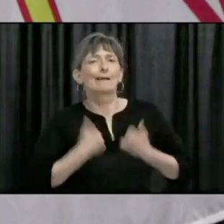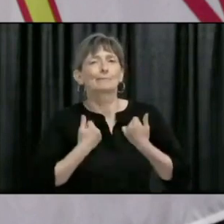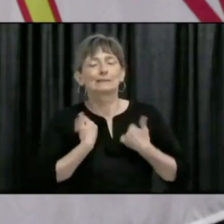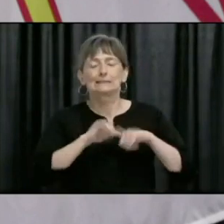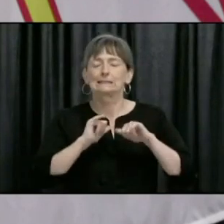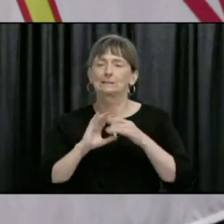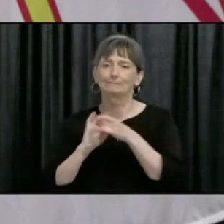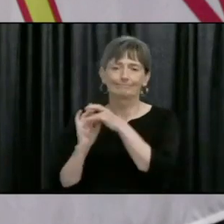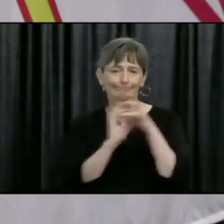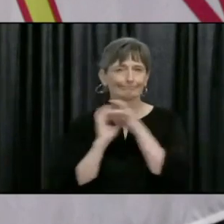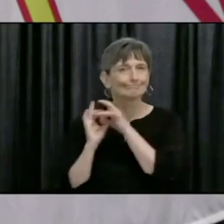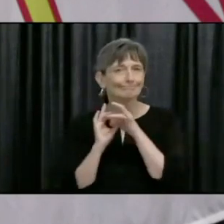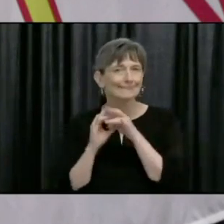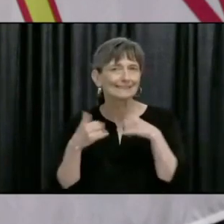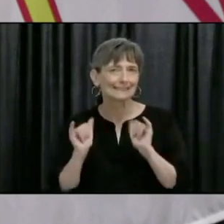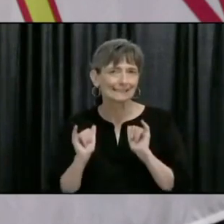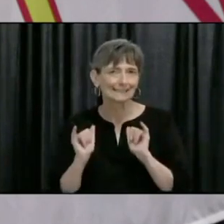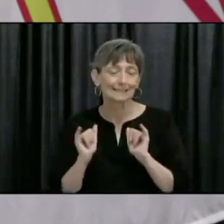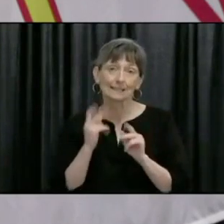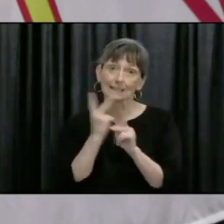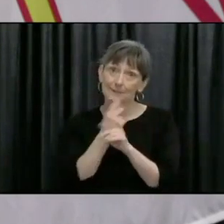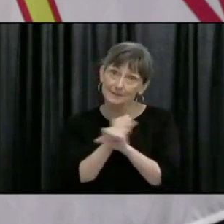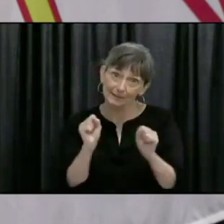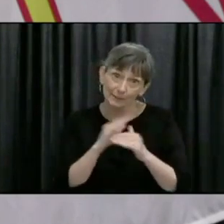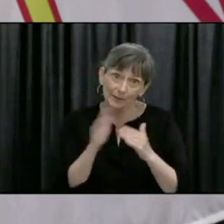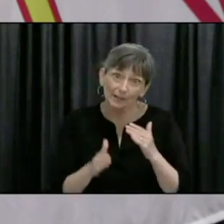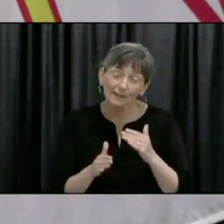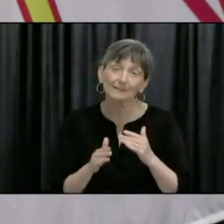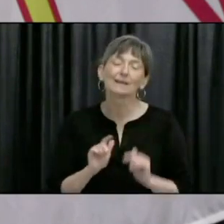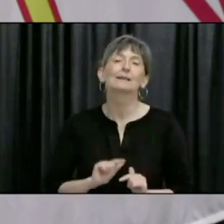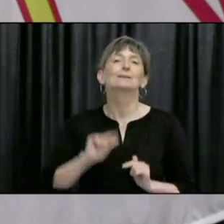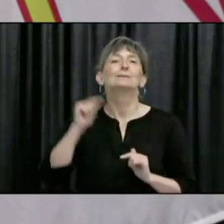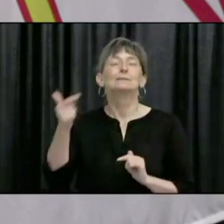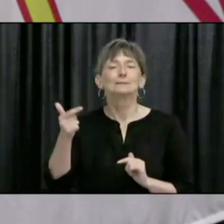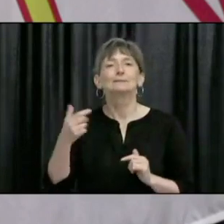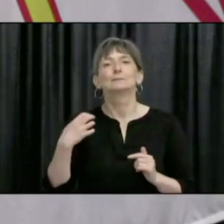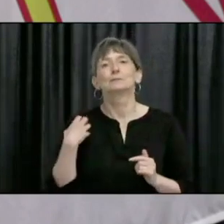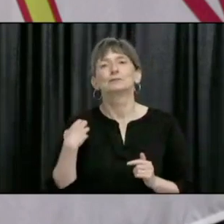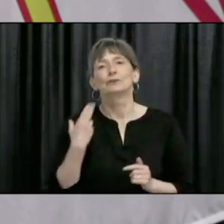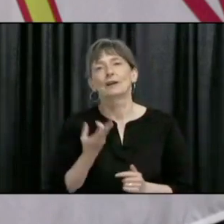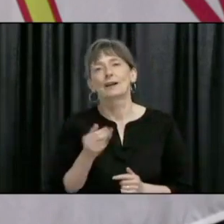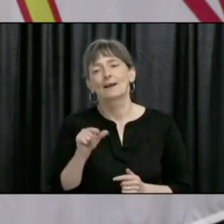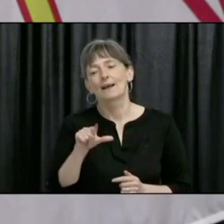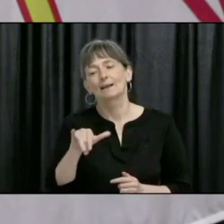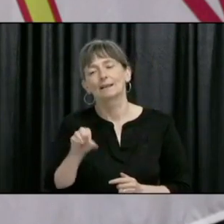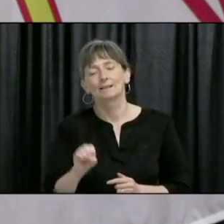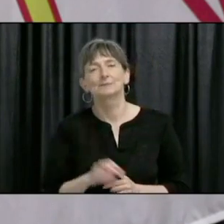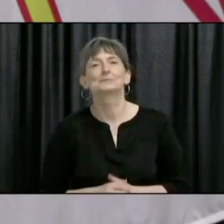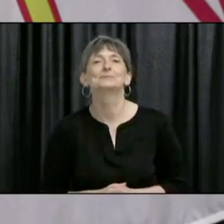COVID. So stay safe over the weekend, and I will now pass it over to Minister Haggie for his comments.